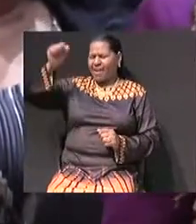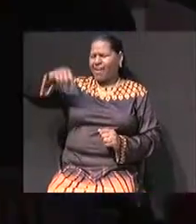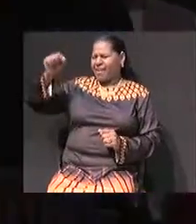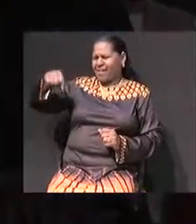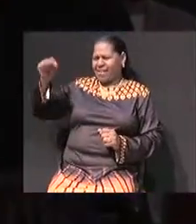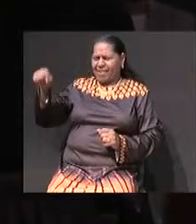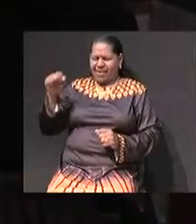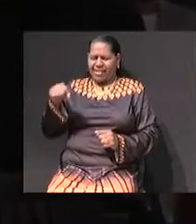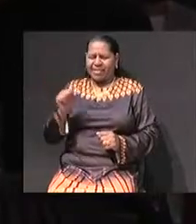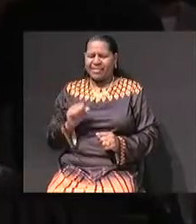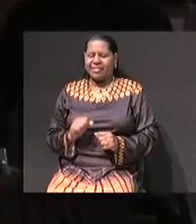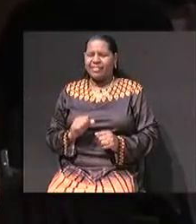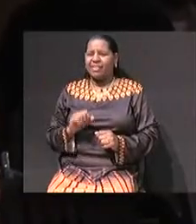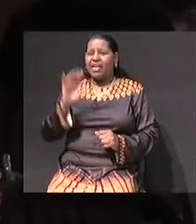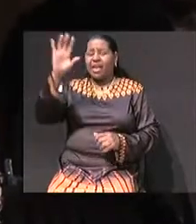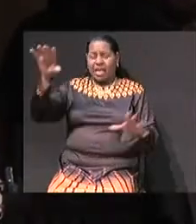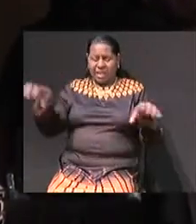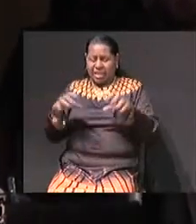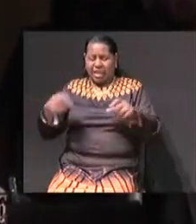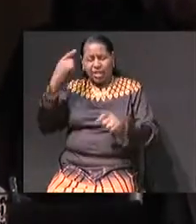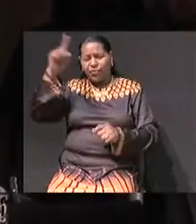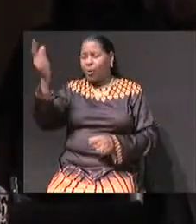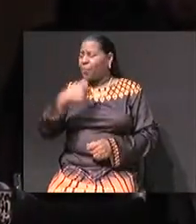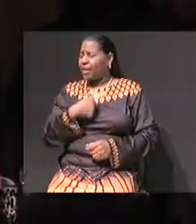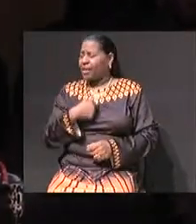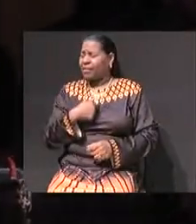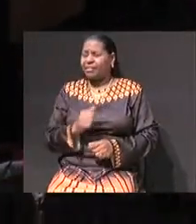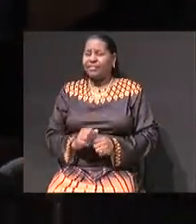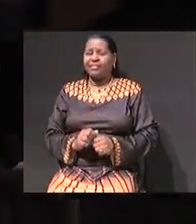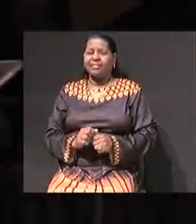Yeah. Say he did it for me.